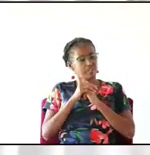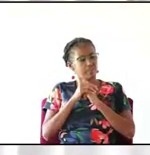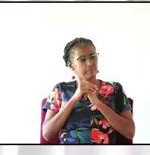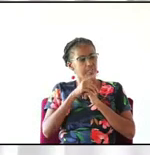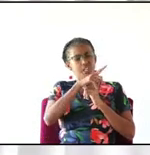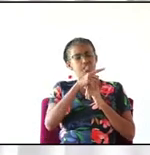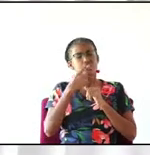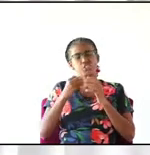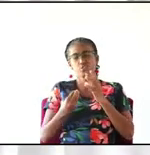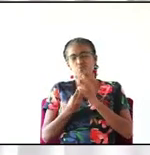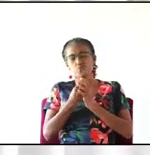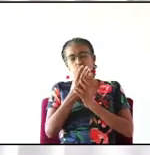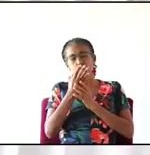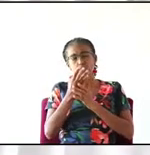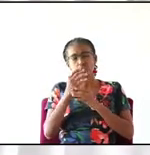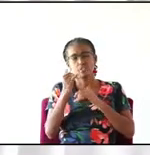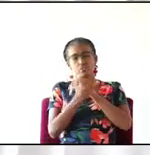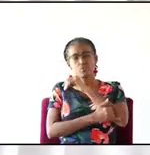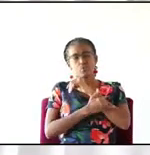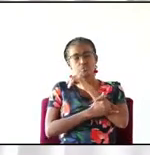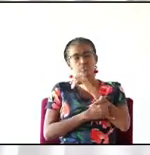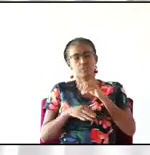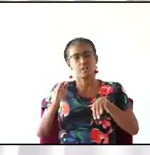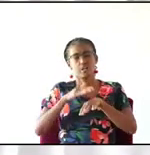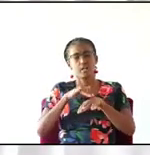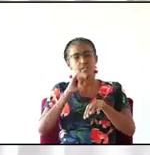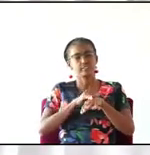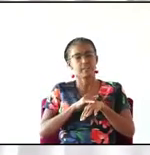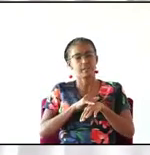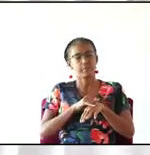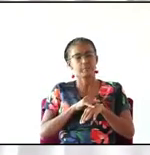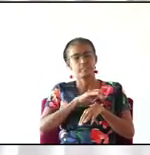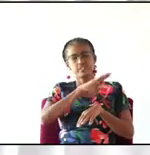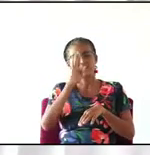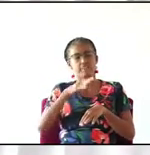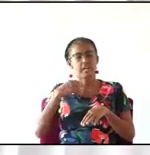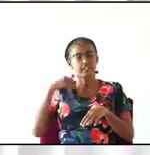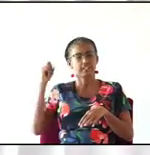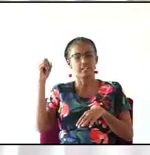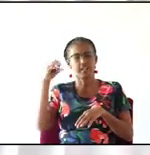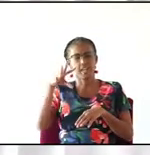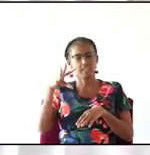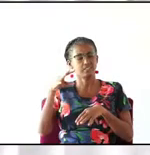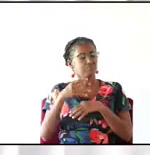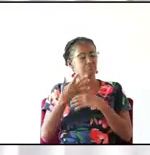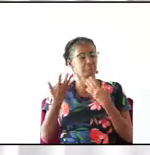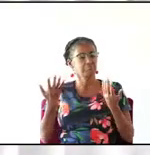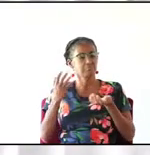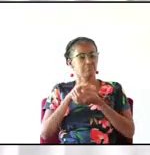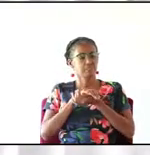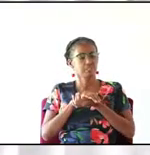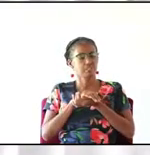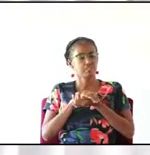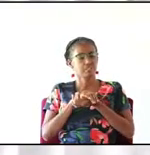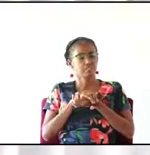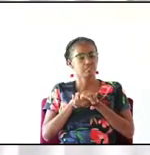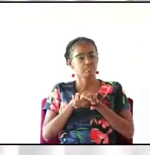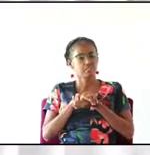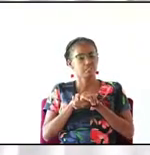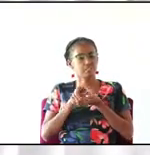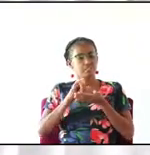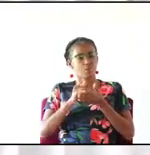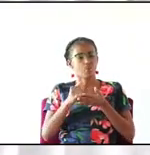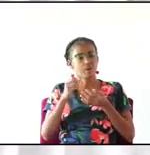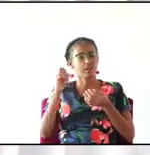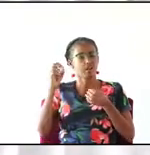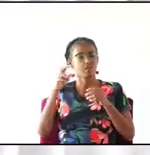country, and at that time, electricity, only few people had electricity. There were street